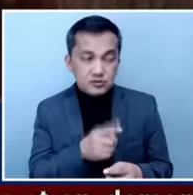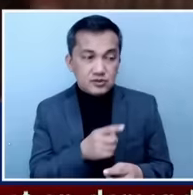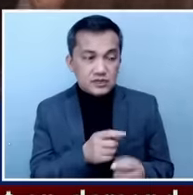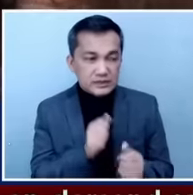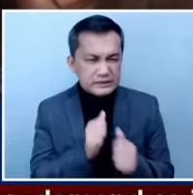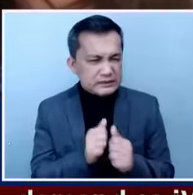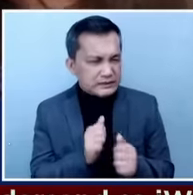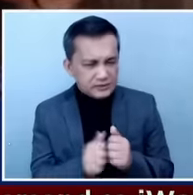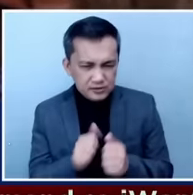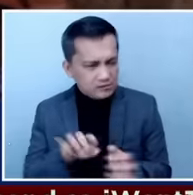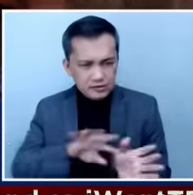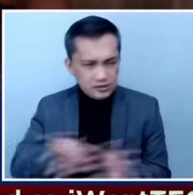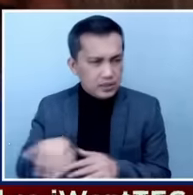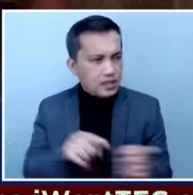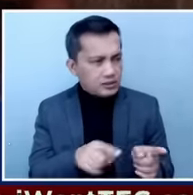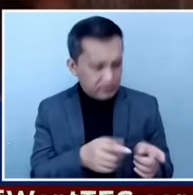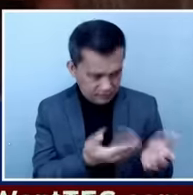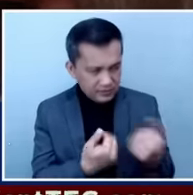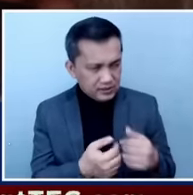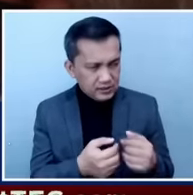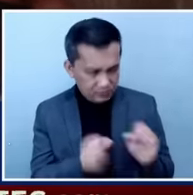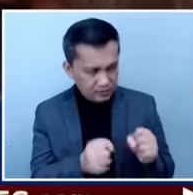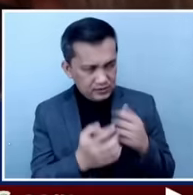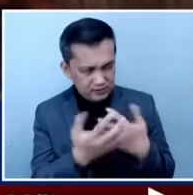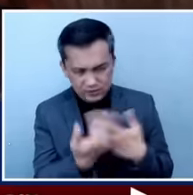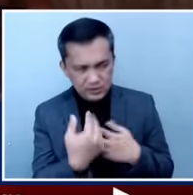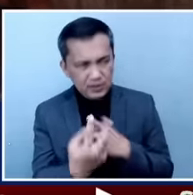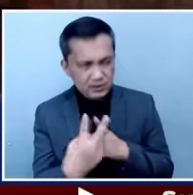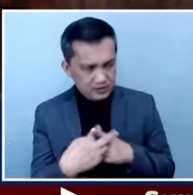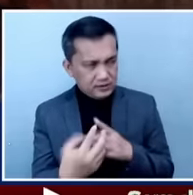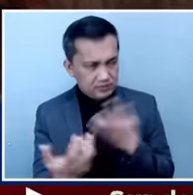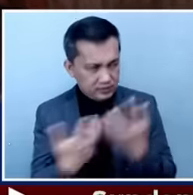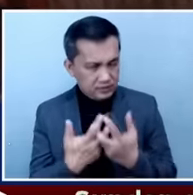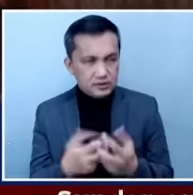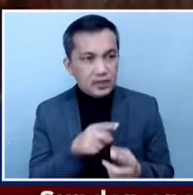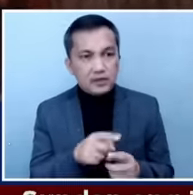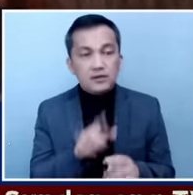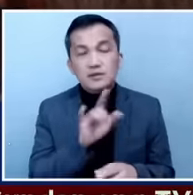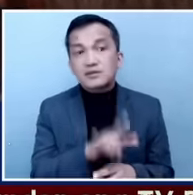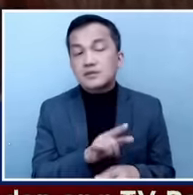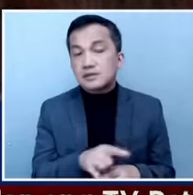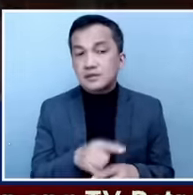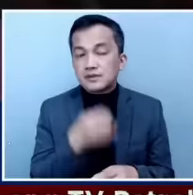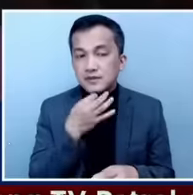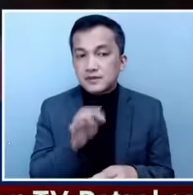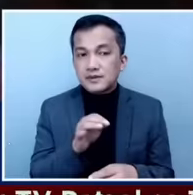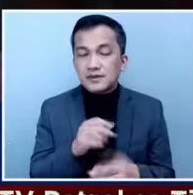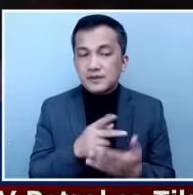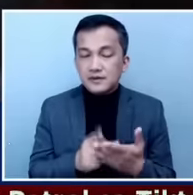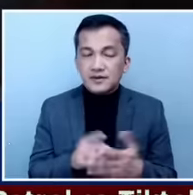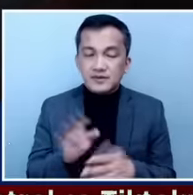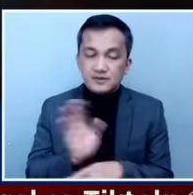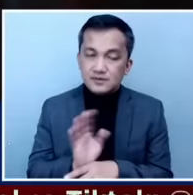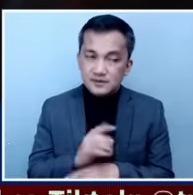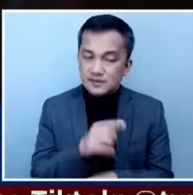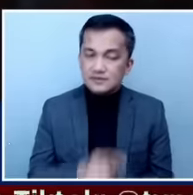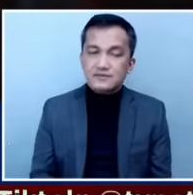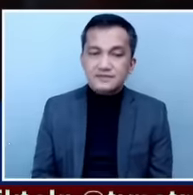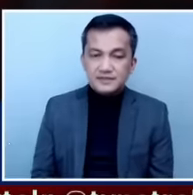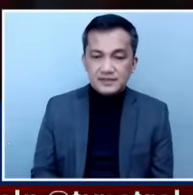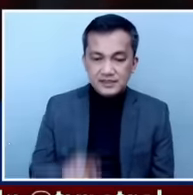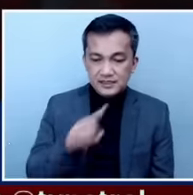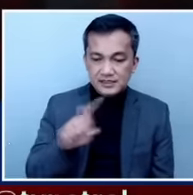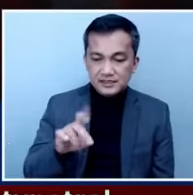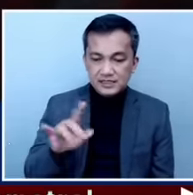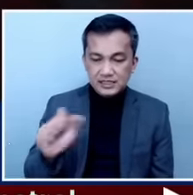like, please, will you tape for this? I think you're right for it. And everyone fell in love with her. She's most people's favorite part of this whole movie. Si Zelda ay anak ng